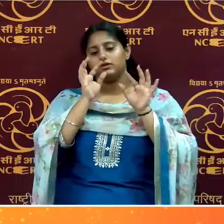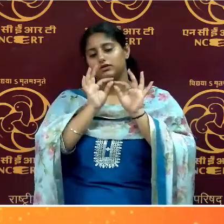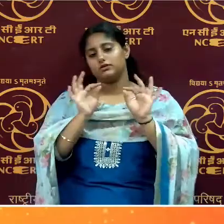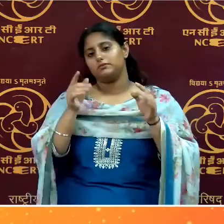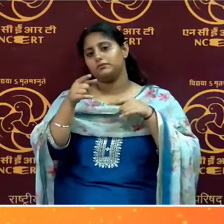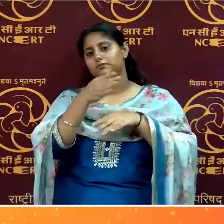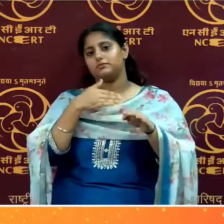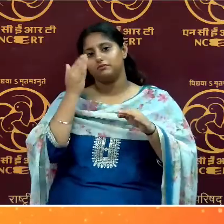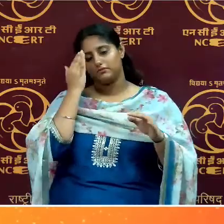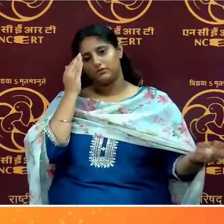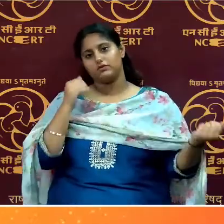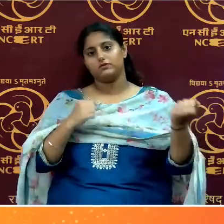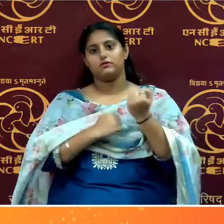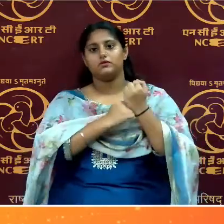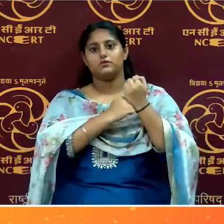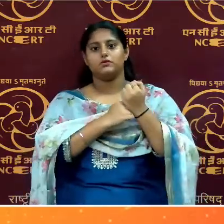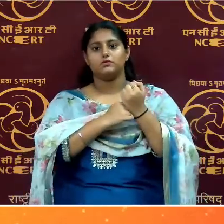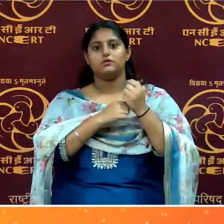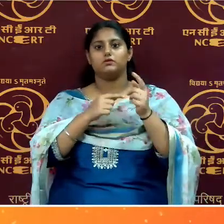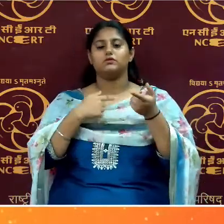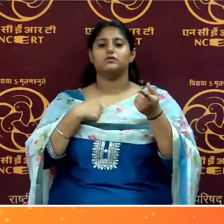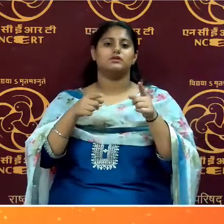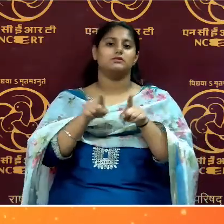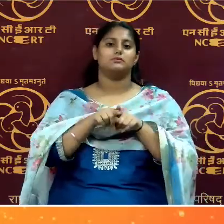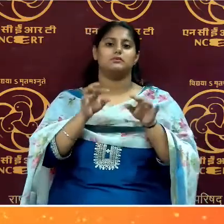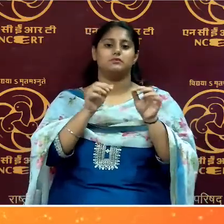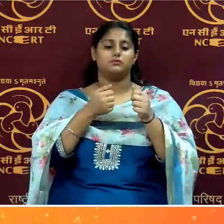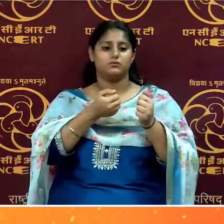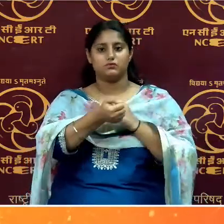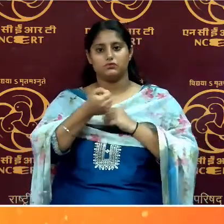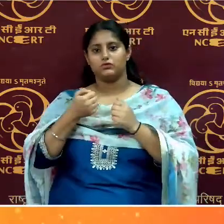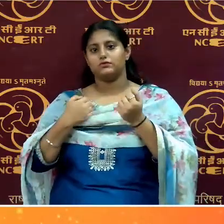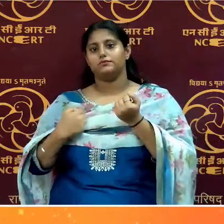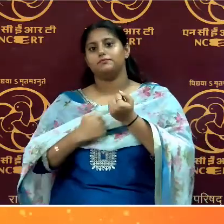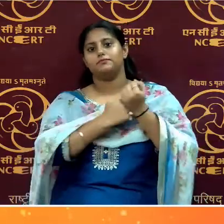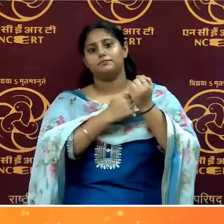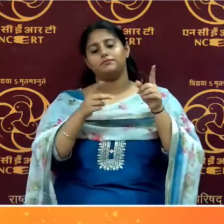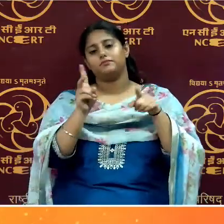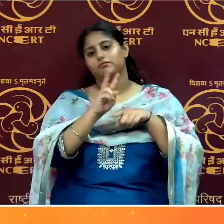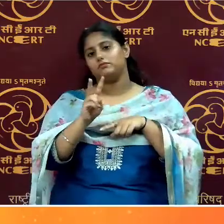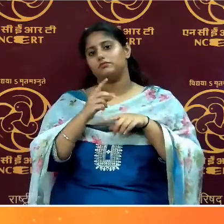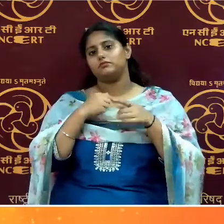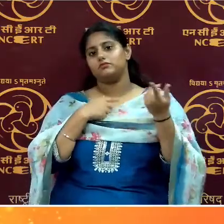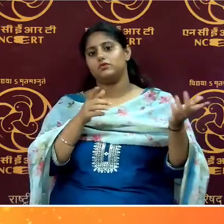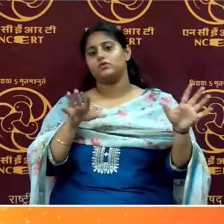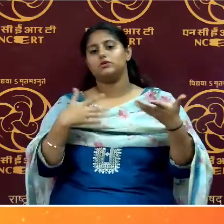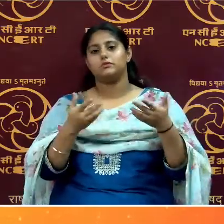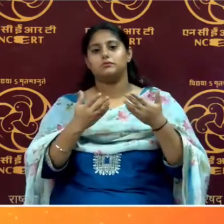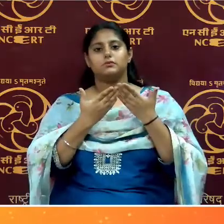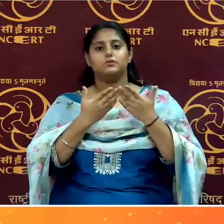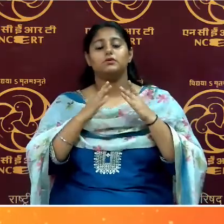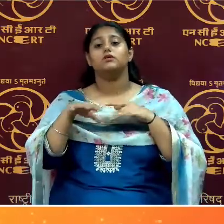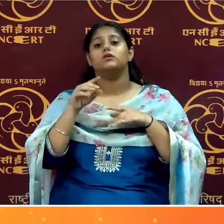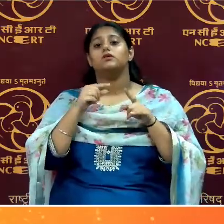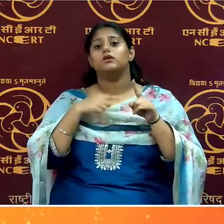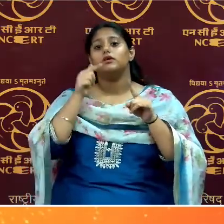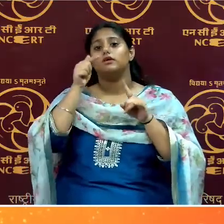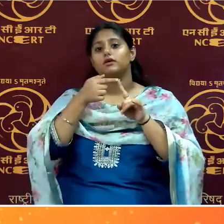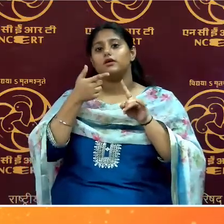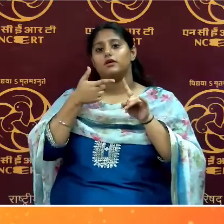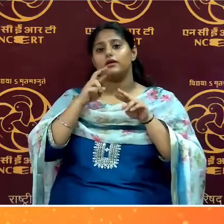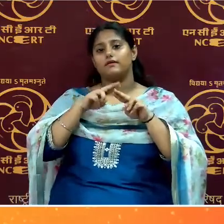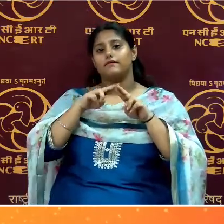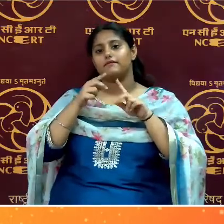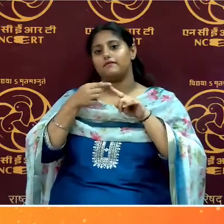know. Force is what? That a simple push or pull that happens, right? Then we studied about what are the effects when force comes